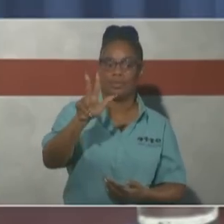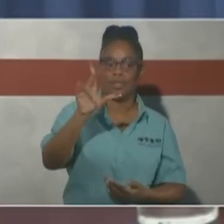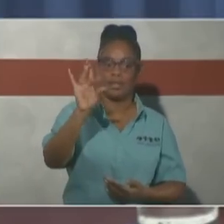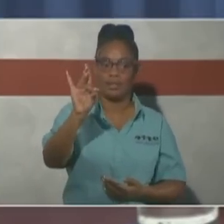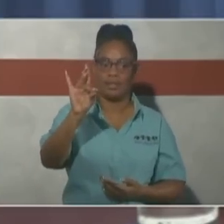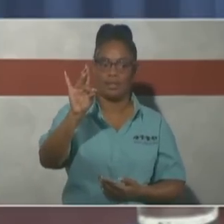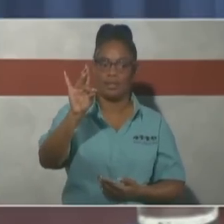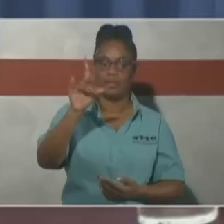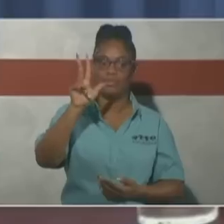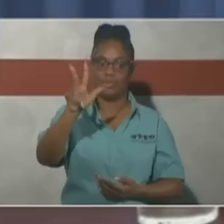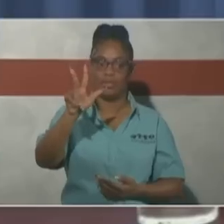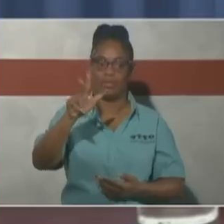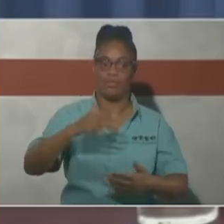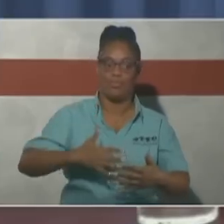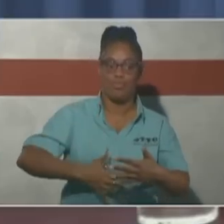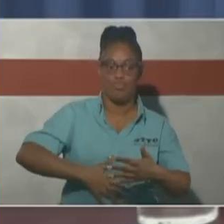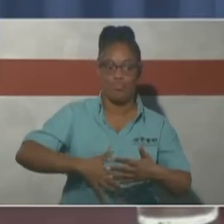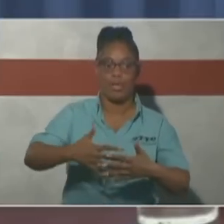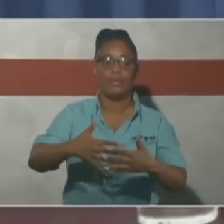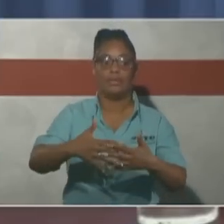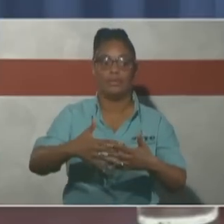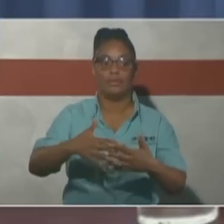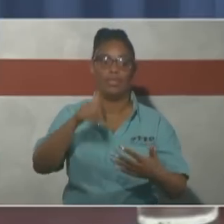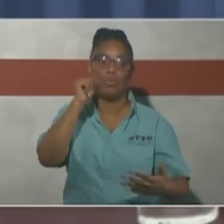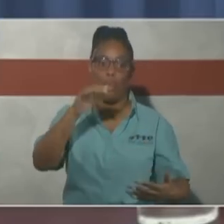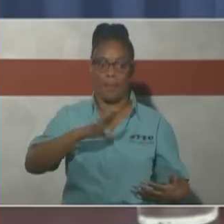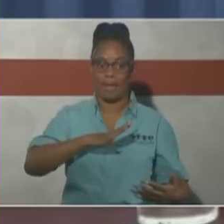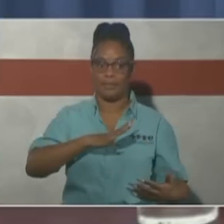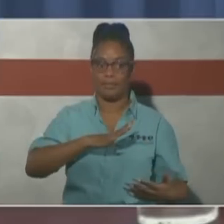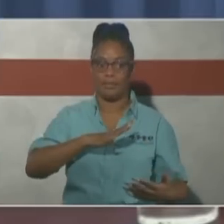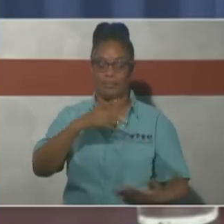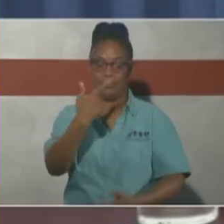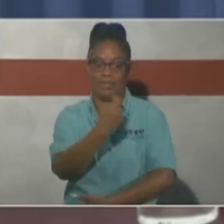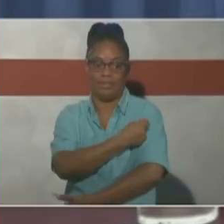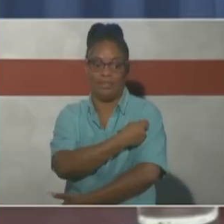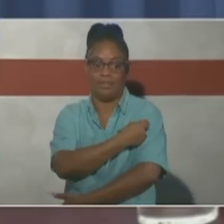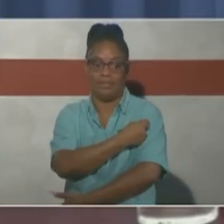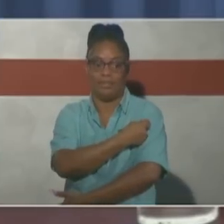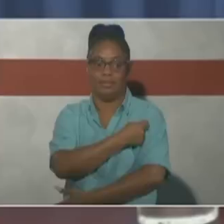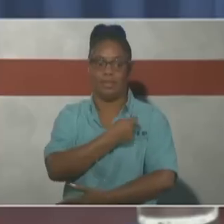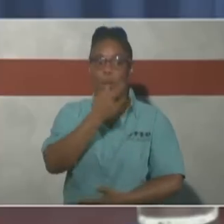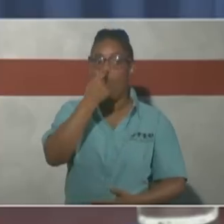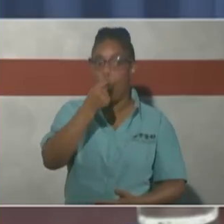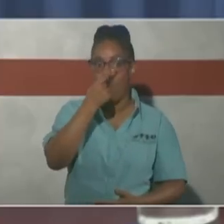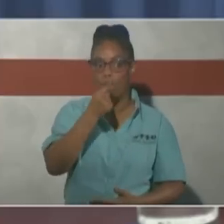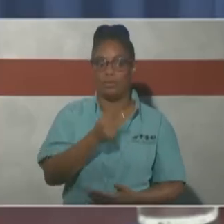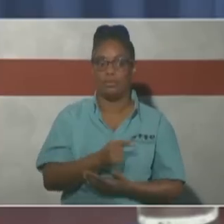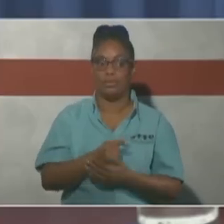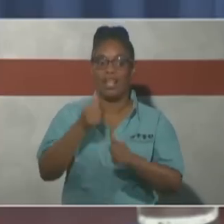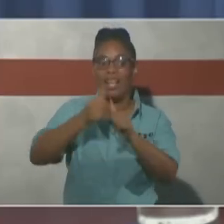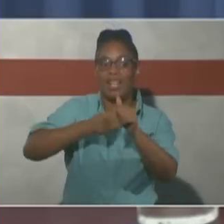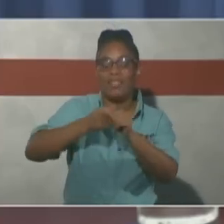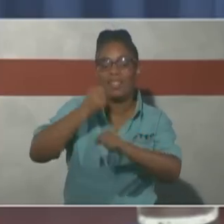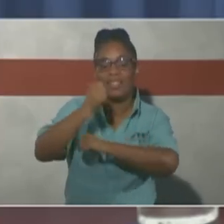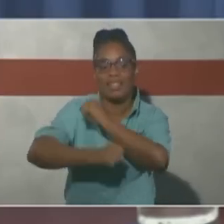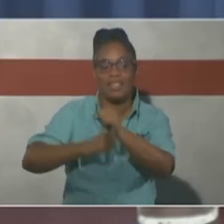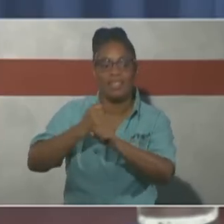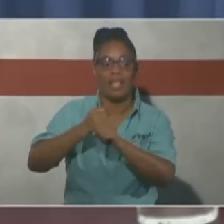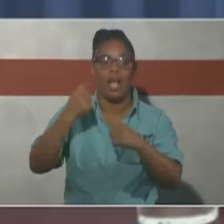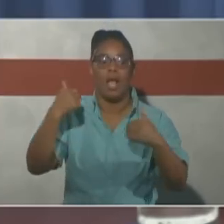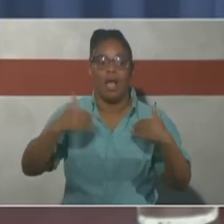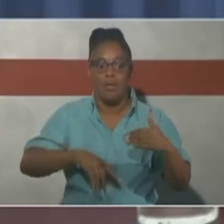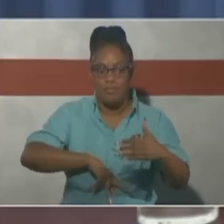one of the susceptible subpopulations for influenza. Only